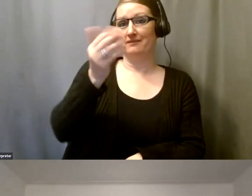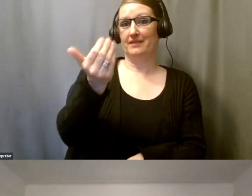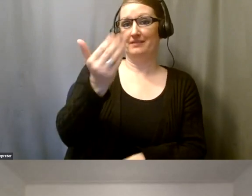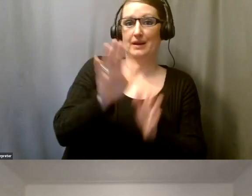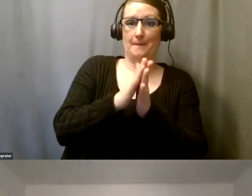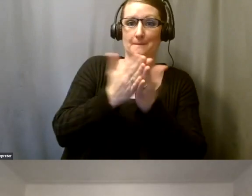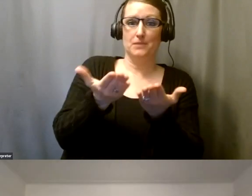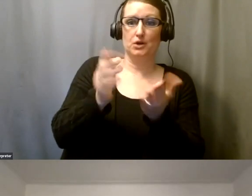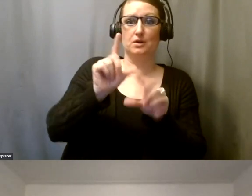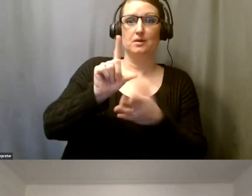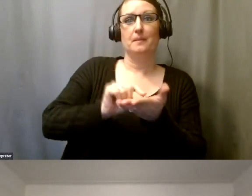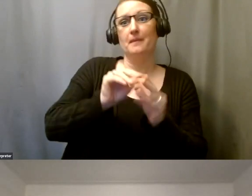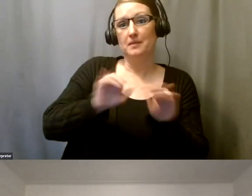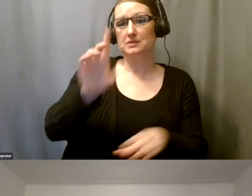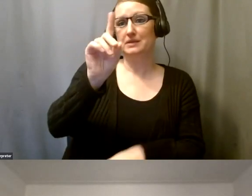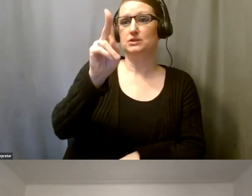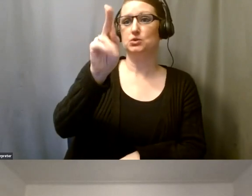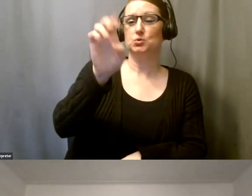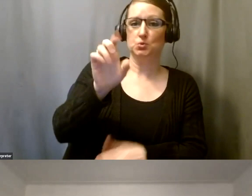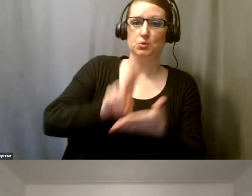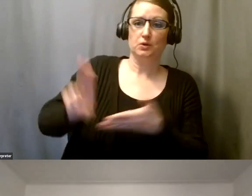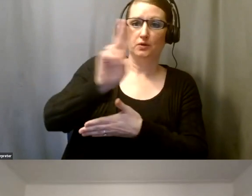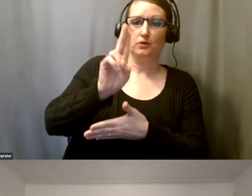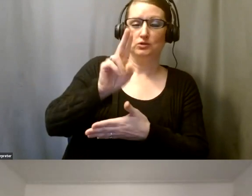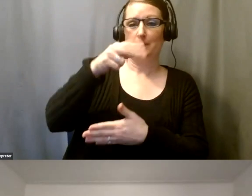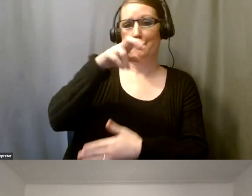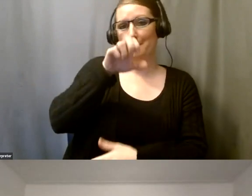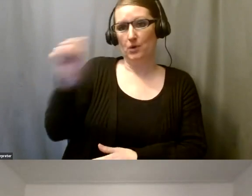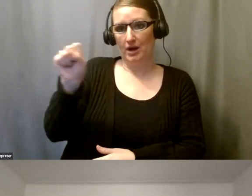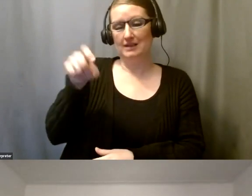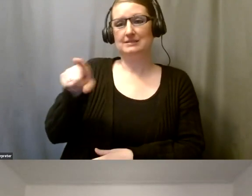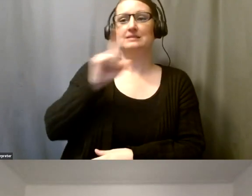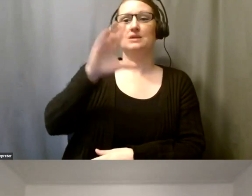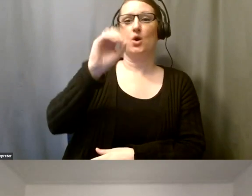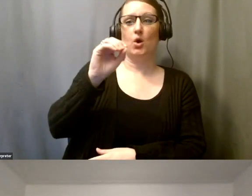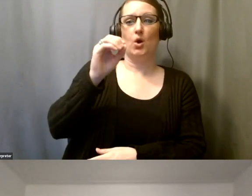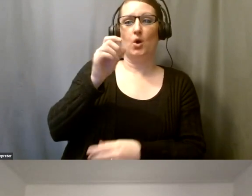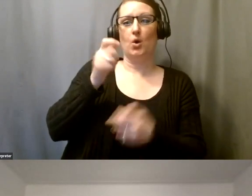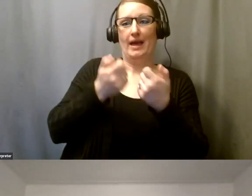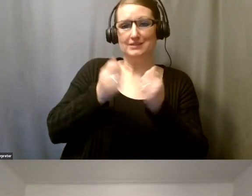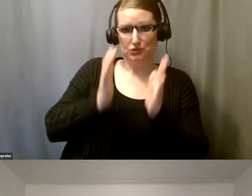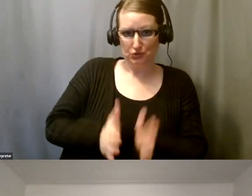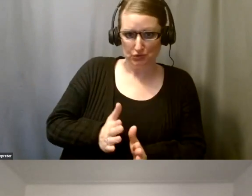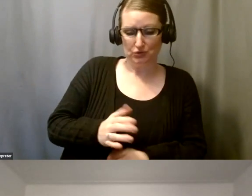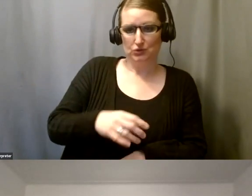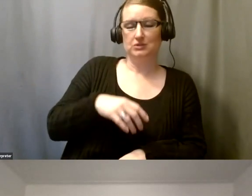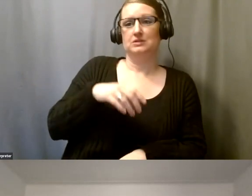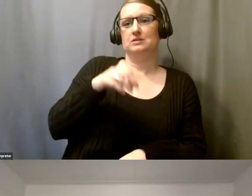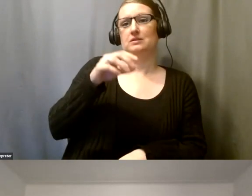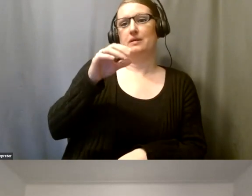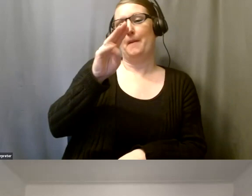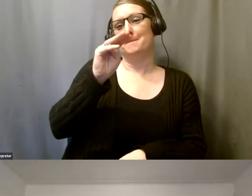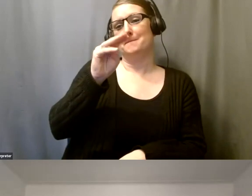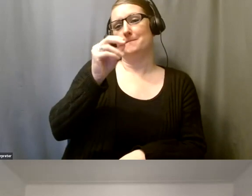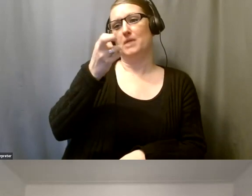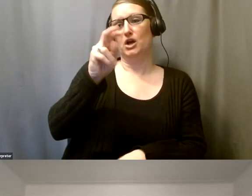published by Duke University Press. He is the co-editor of the exhibition catalog, Dakota Modern, The Art of